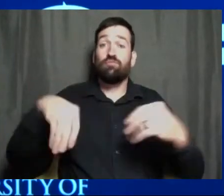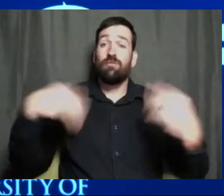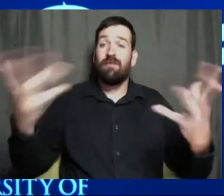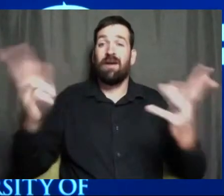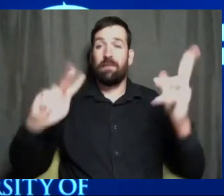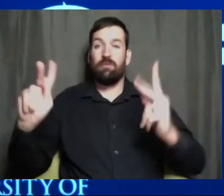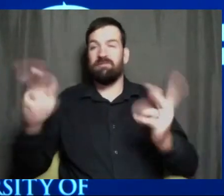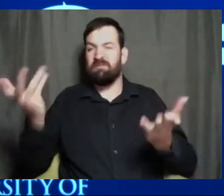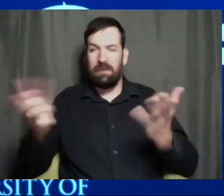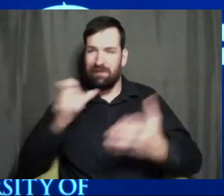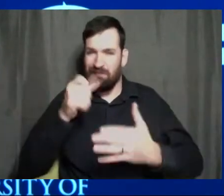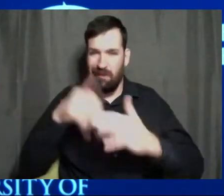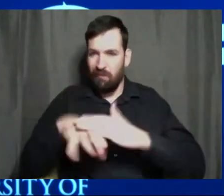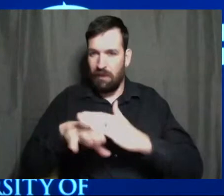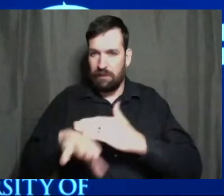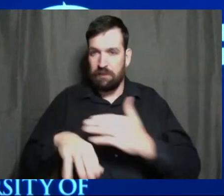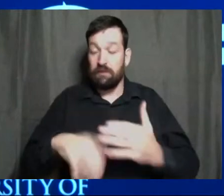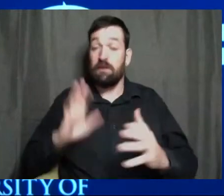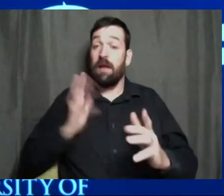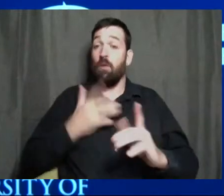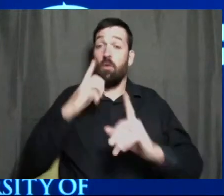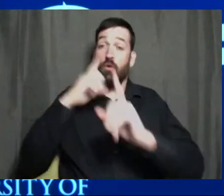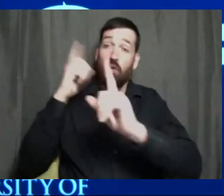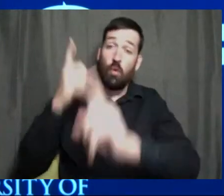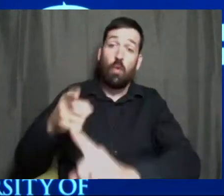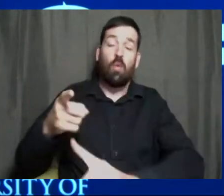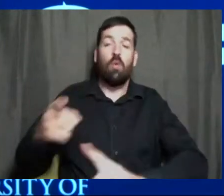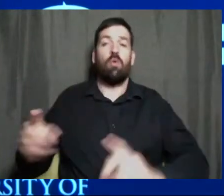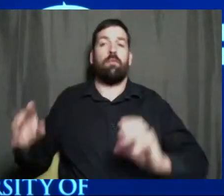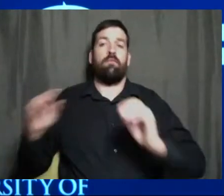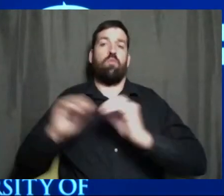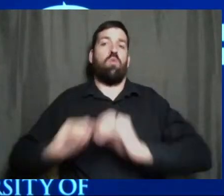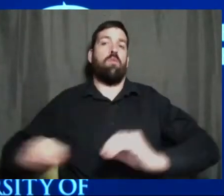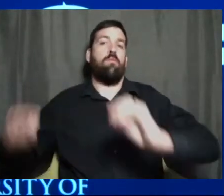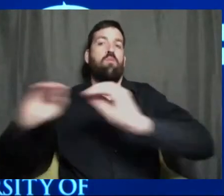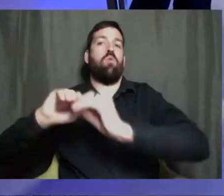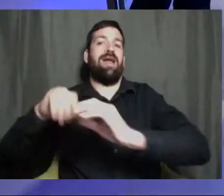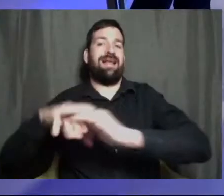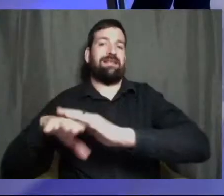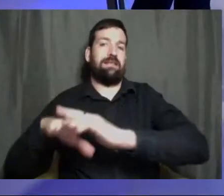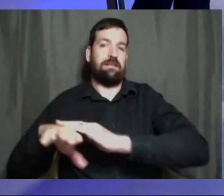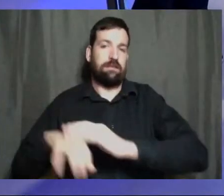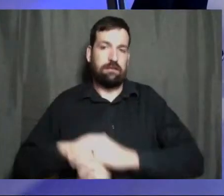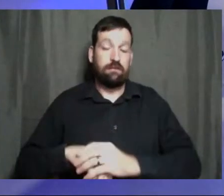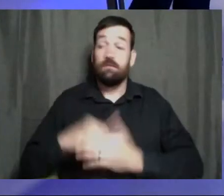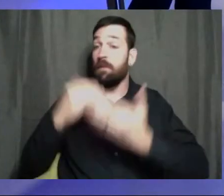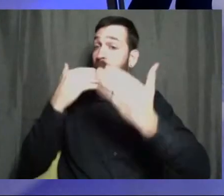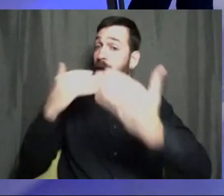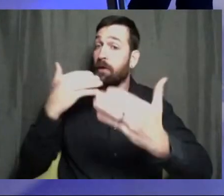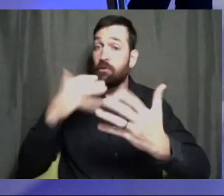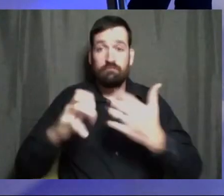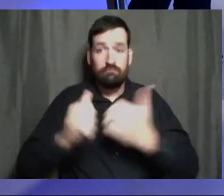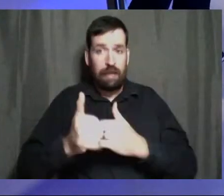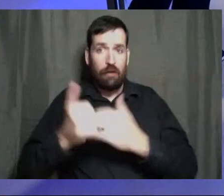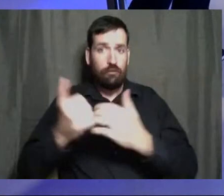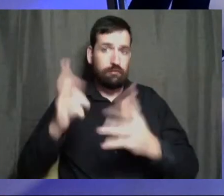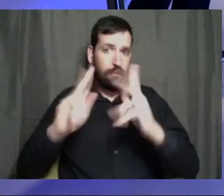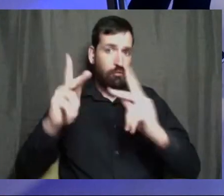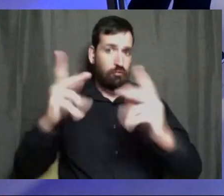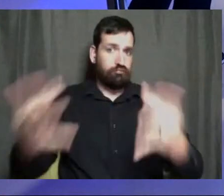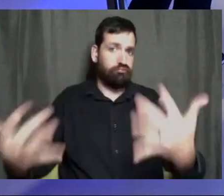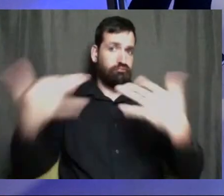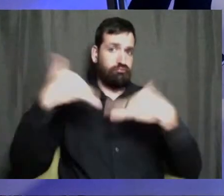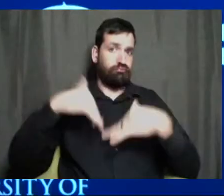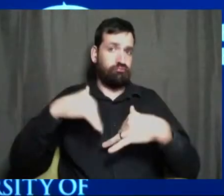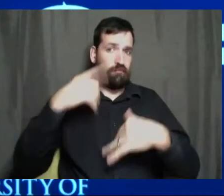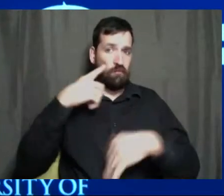access. Our mission is extending access to healthcare, and this is how we do it. Thank you for that. How's the turnout been for these clinics? It's